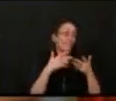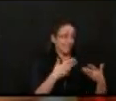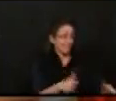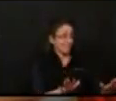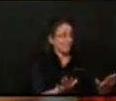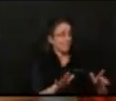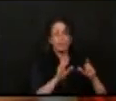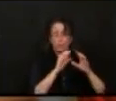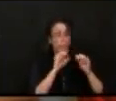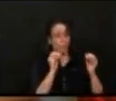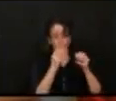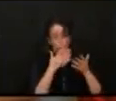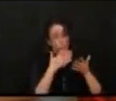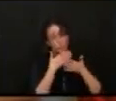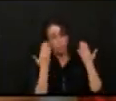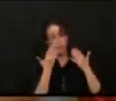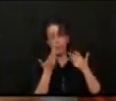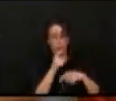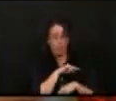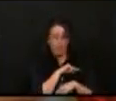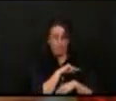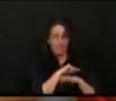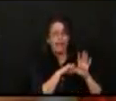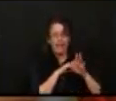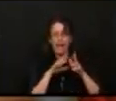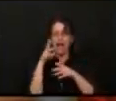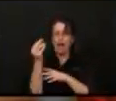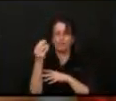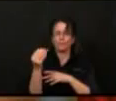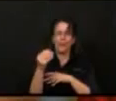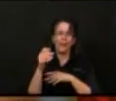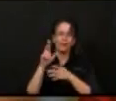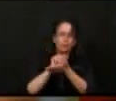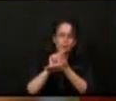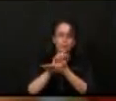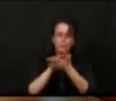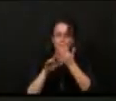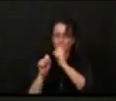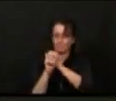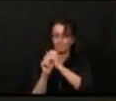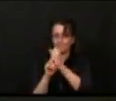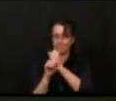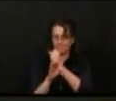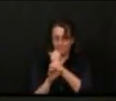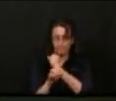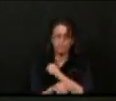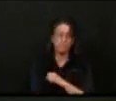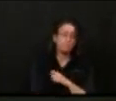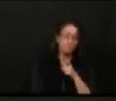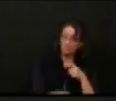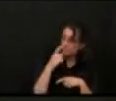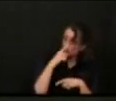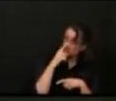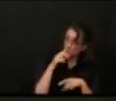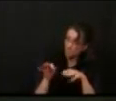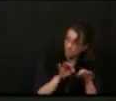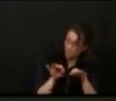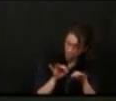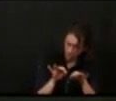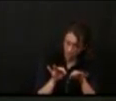public, and we're looking for some applicants. Could you talk to us just a little bit about the difference between the